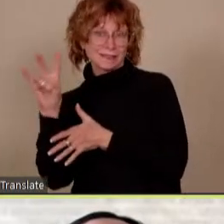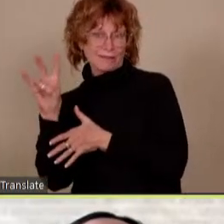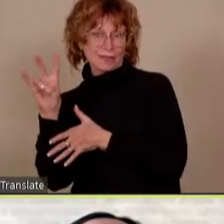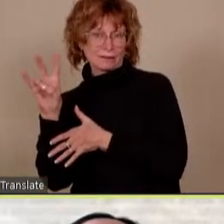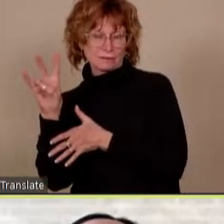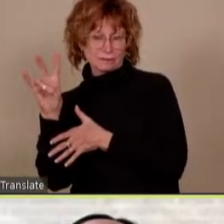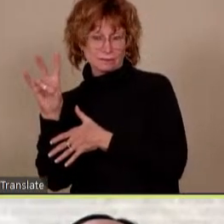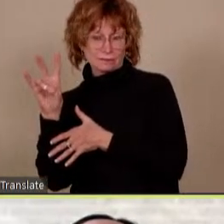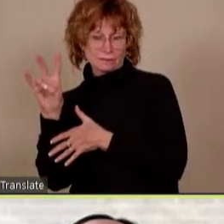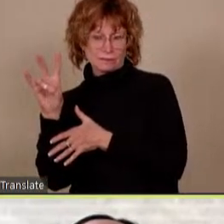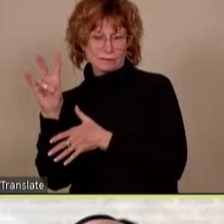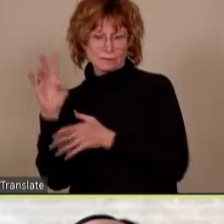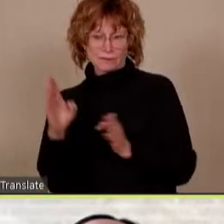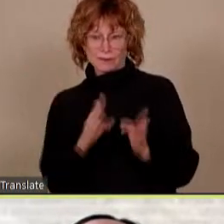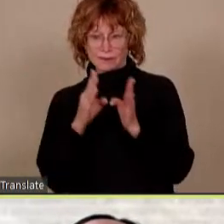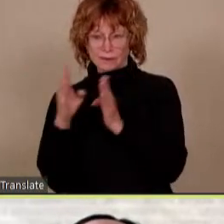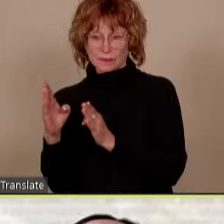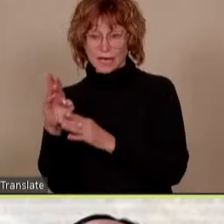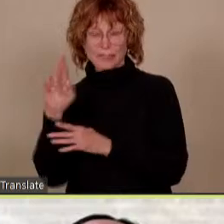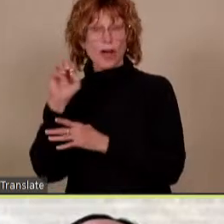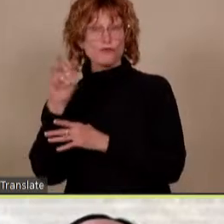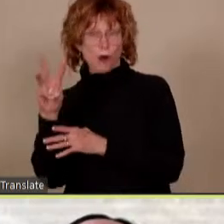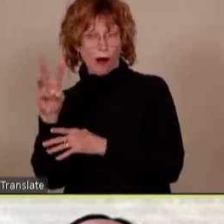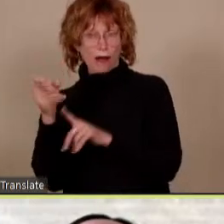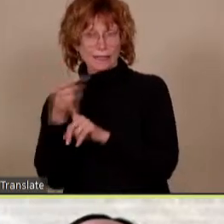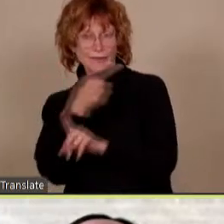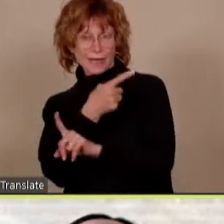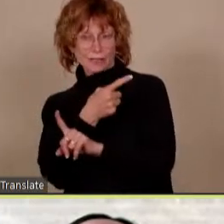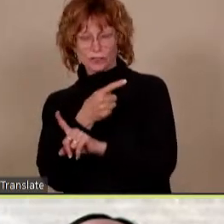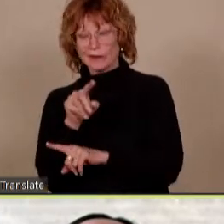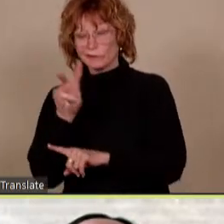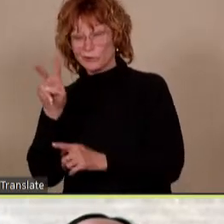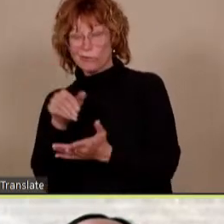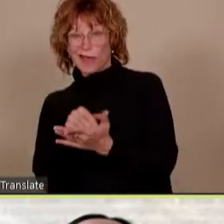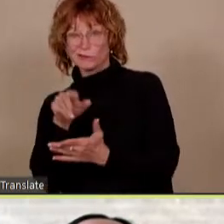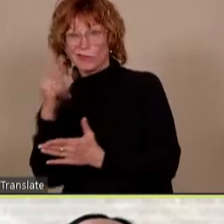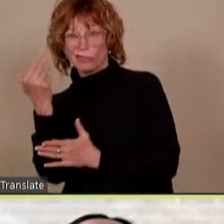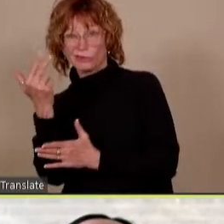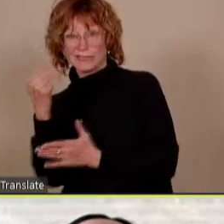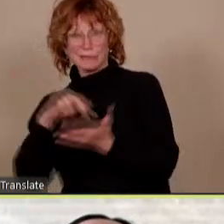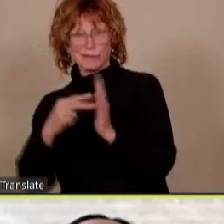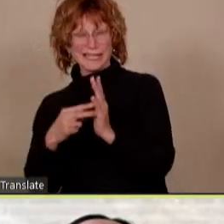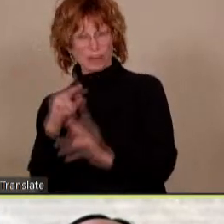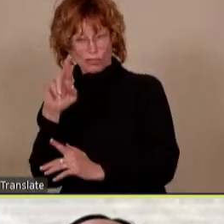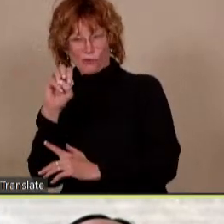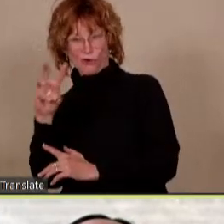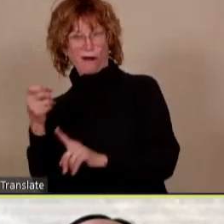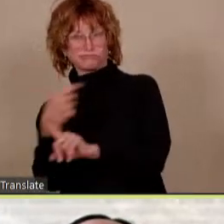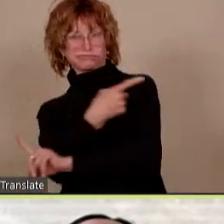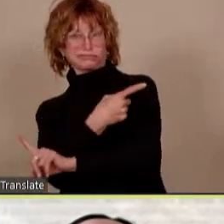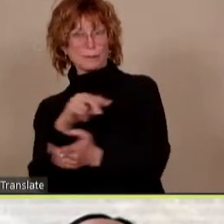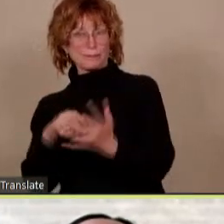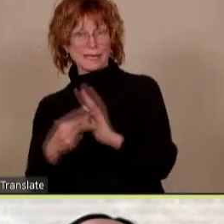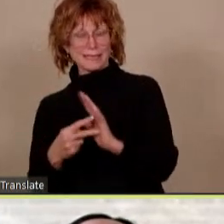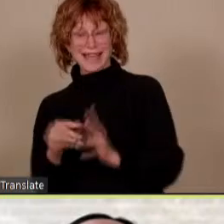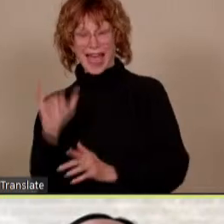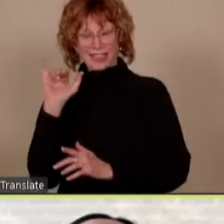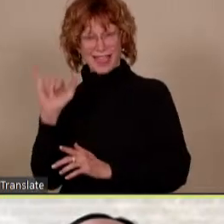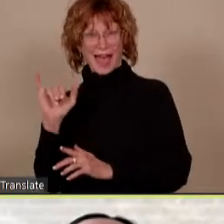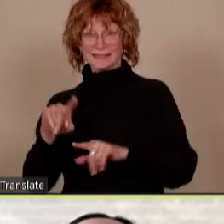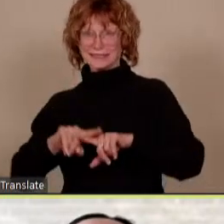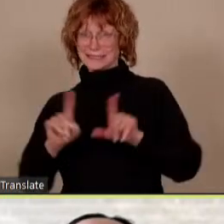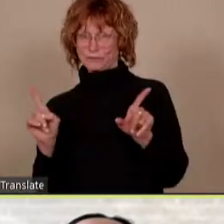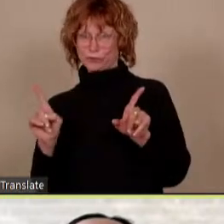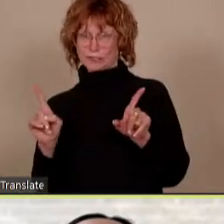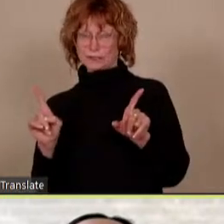17,997. It has a raw deviation of 2013. What that means is that is the difference in